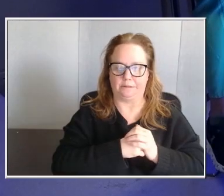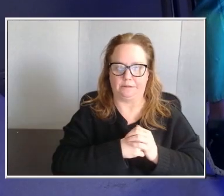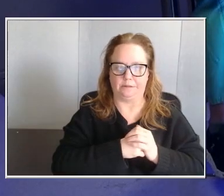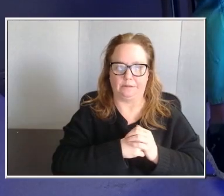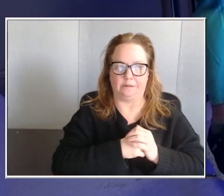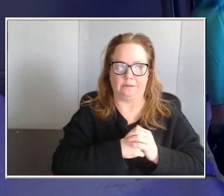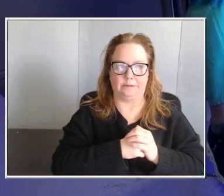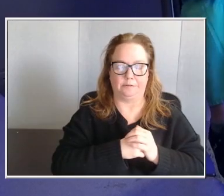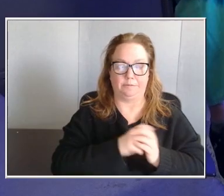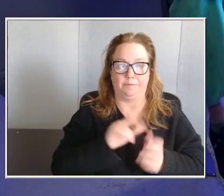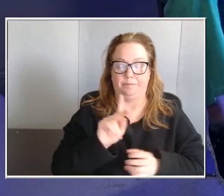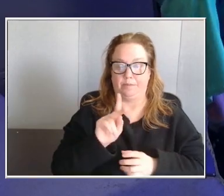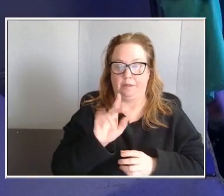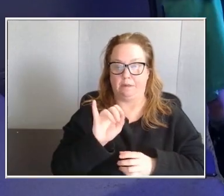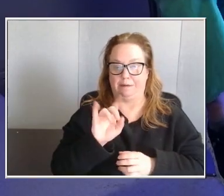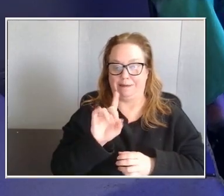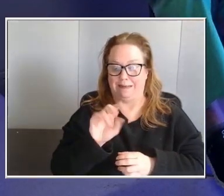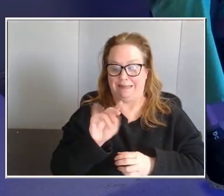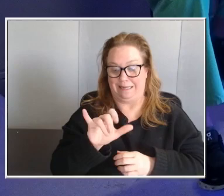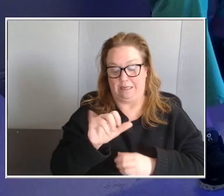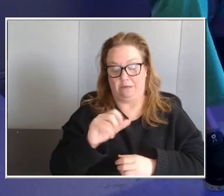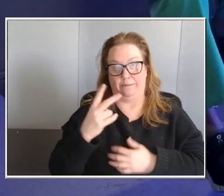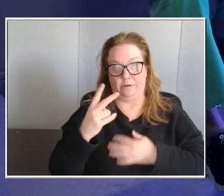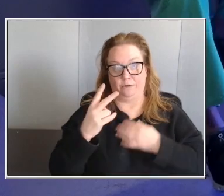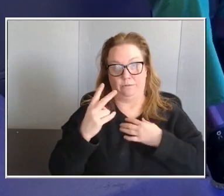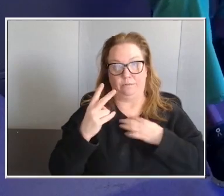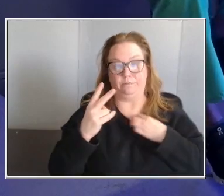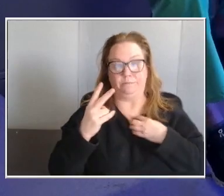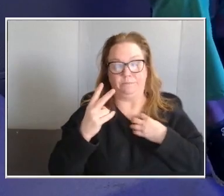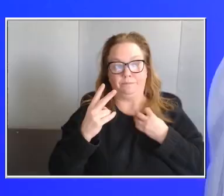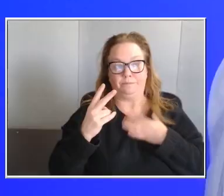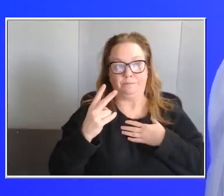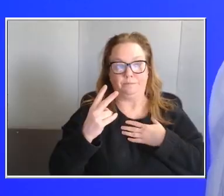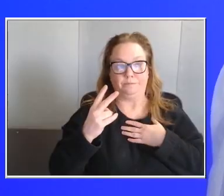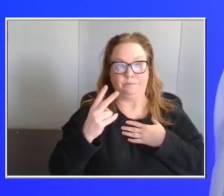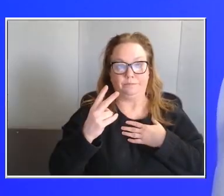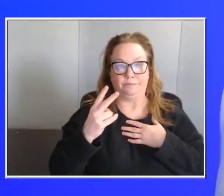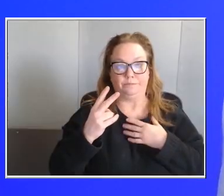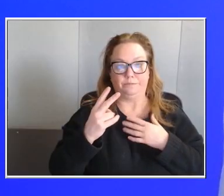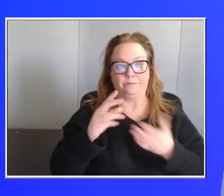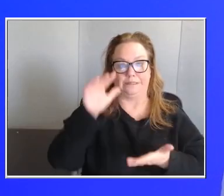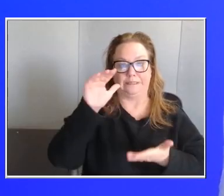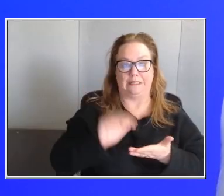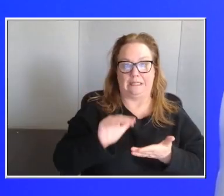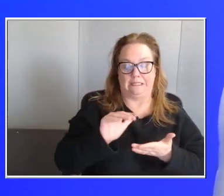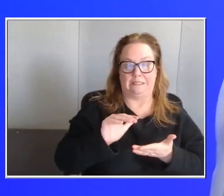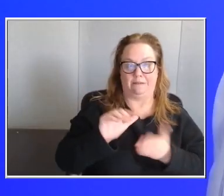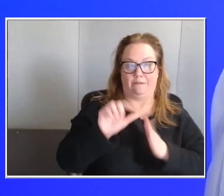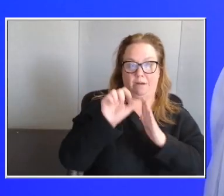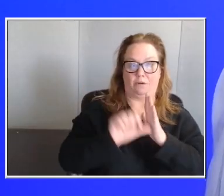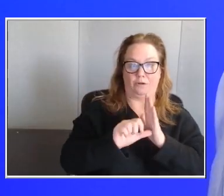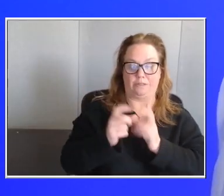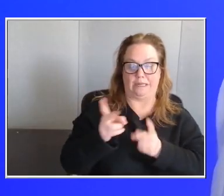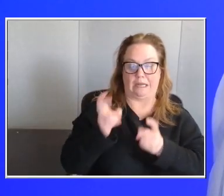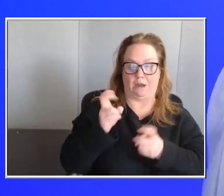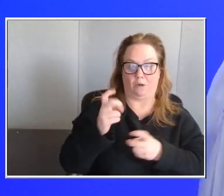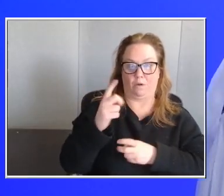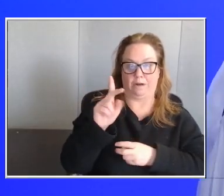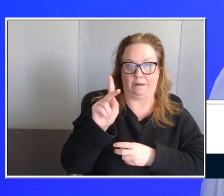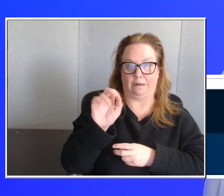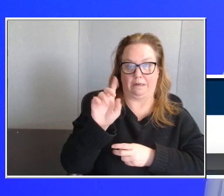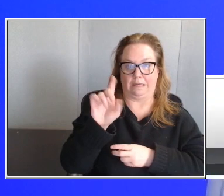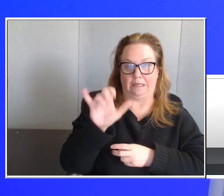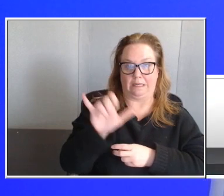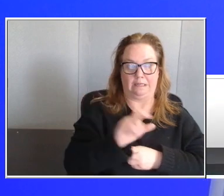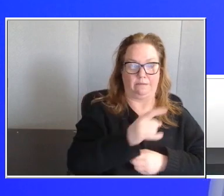Well, a kidney, we obviously have 2 of them, and so it's a lot less of an operation to take out one kidney than it is to take out half